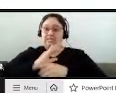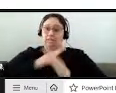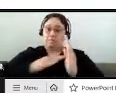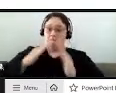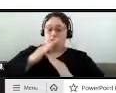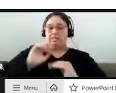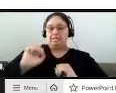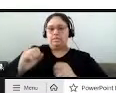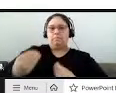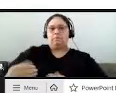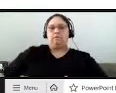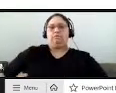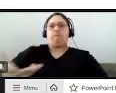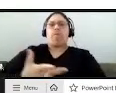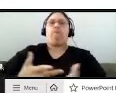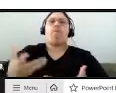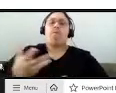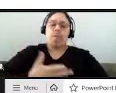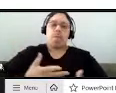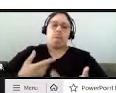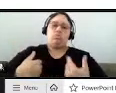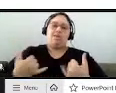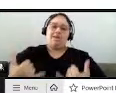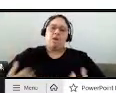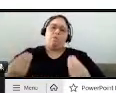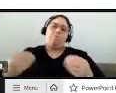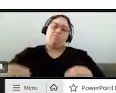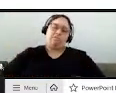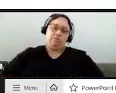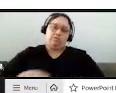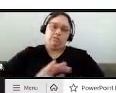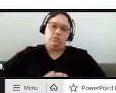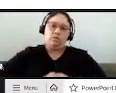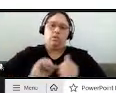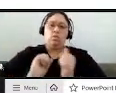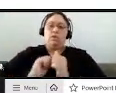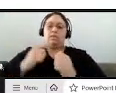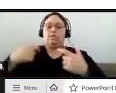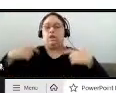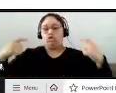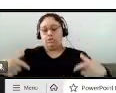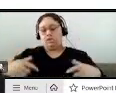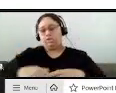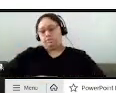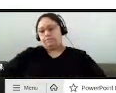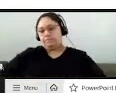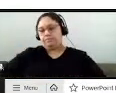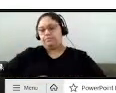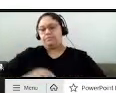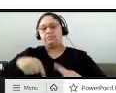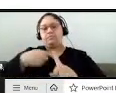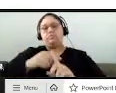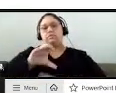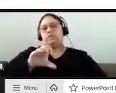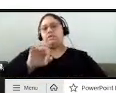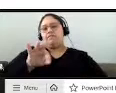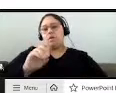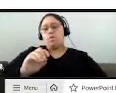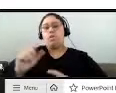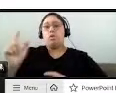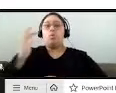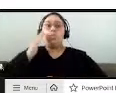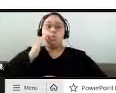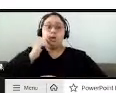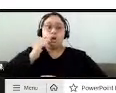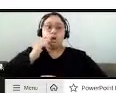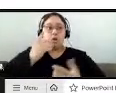priority. That's a discussion that we're having at the moment with the Secretary and the CFO. And as soon as there is